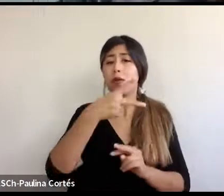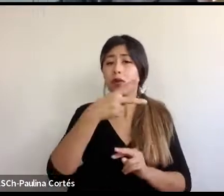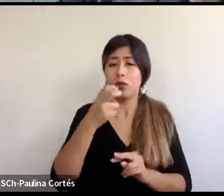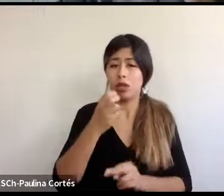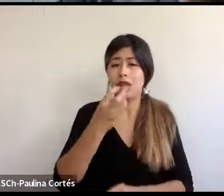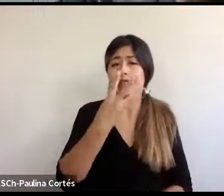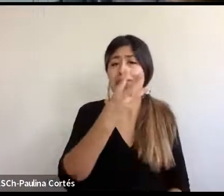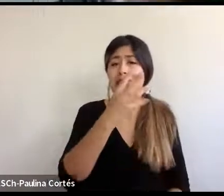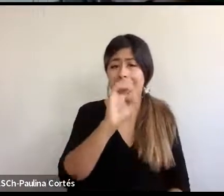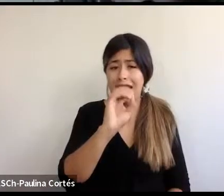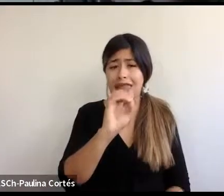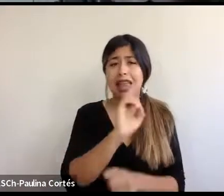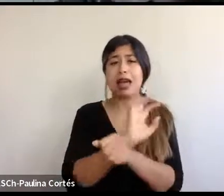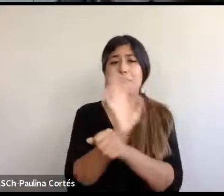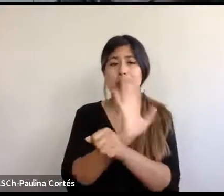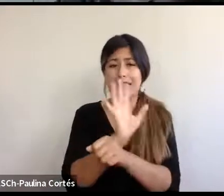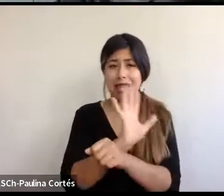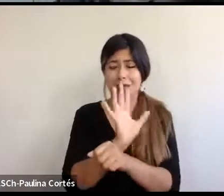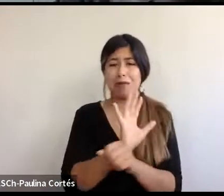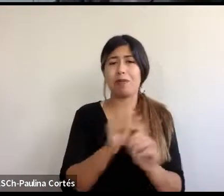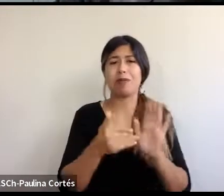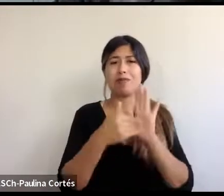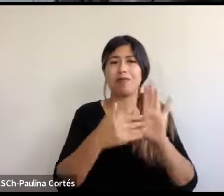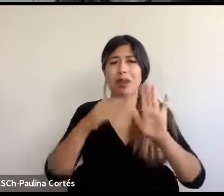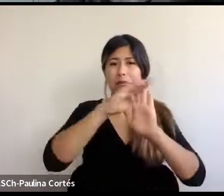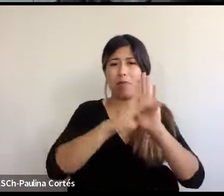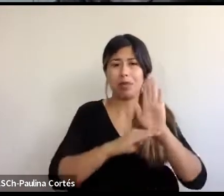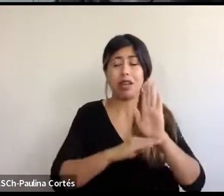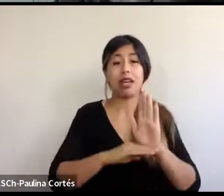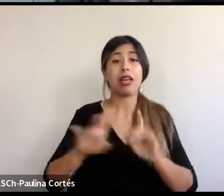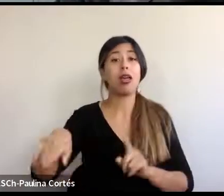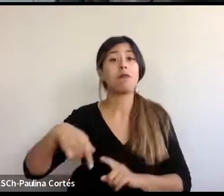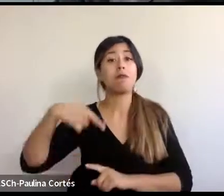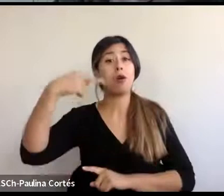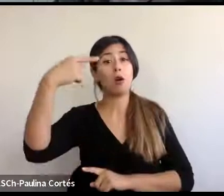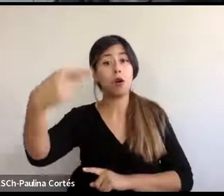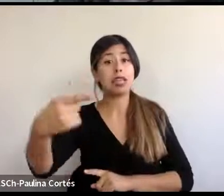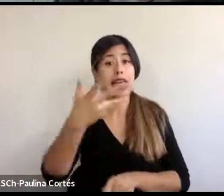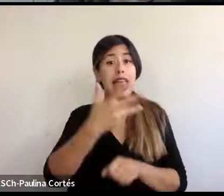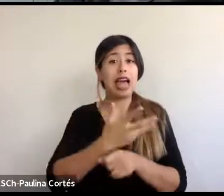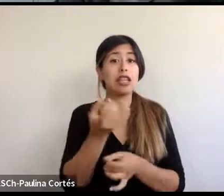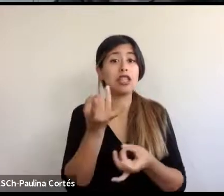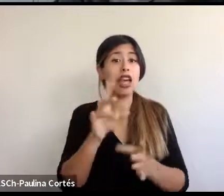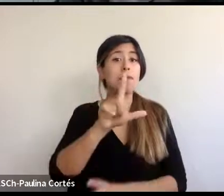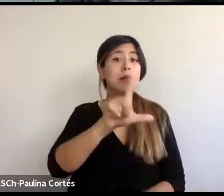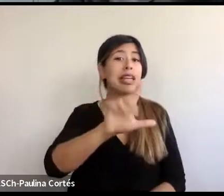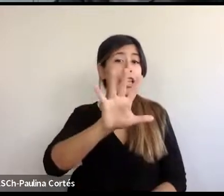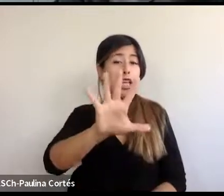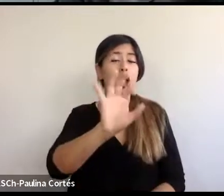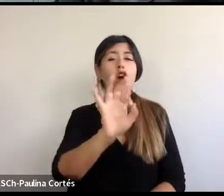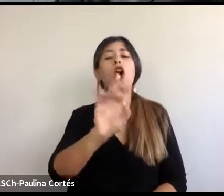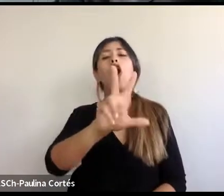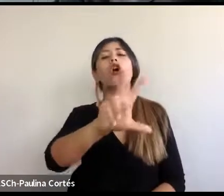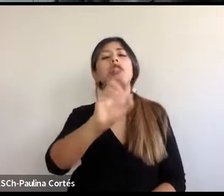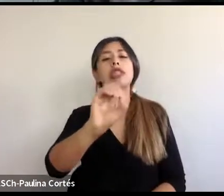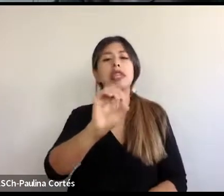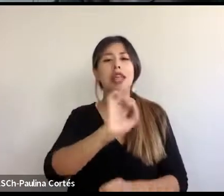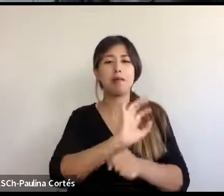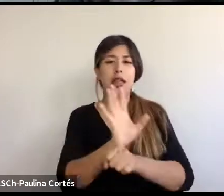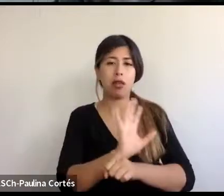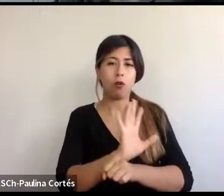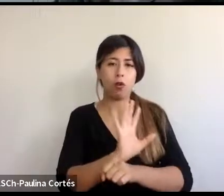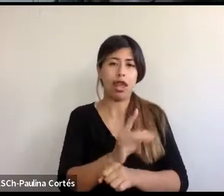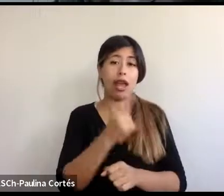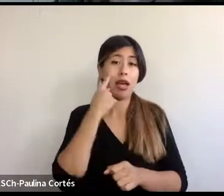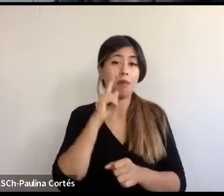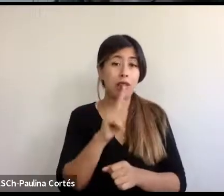for the next edition, unfortunately, we will have only 75 to 80 documentaries. But I think that this still gives us a lot of space